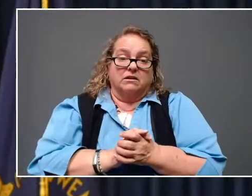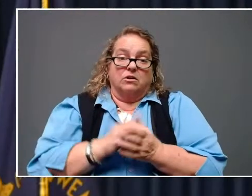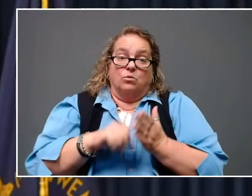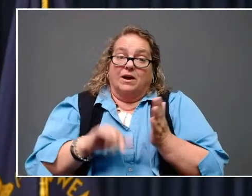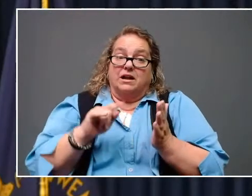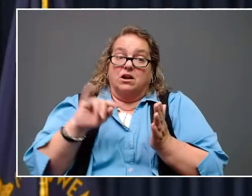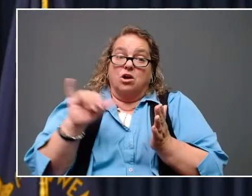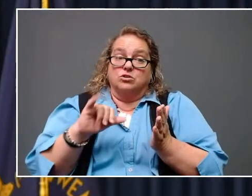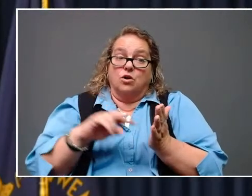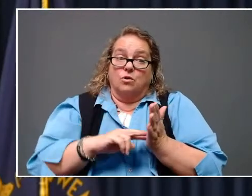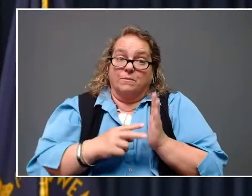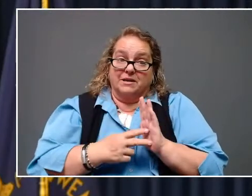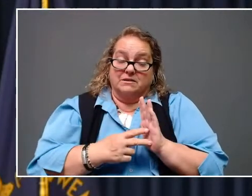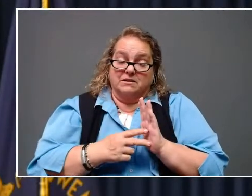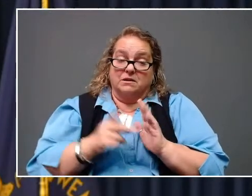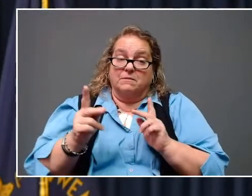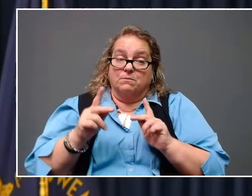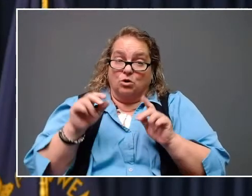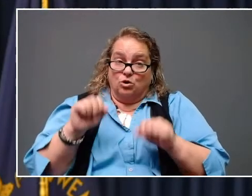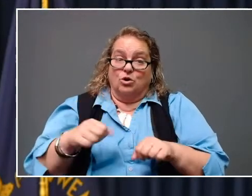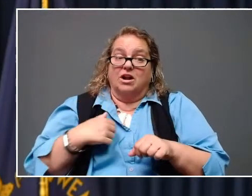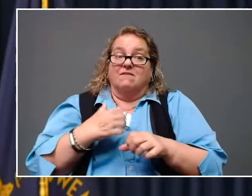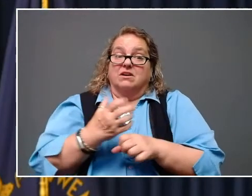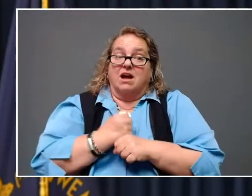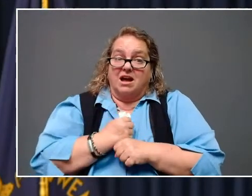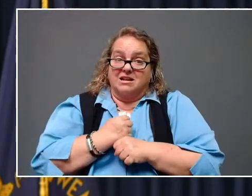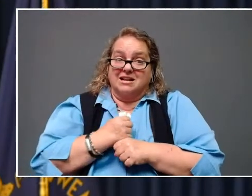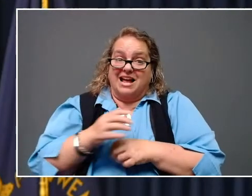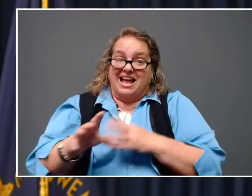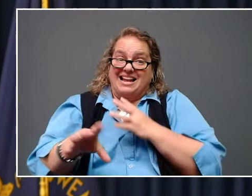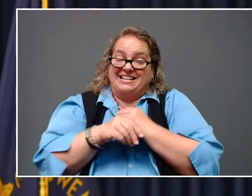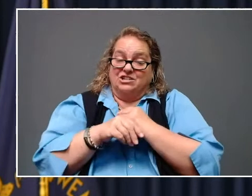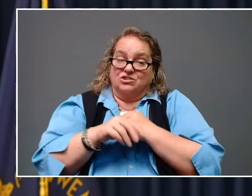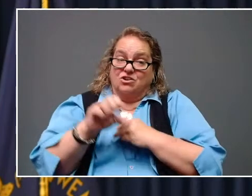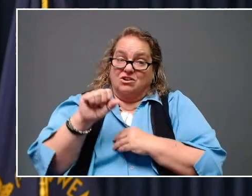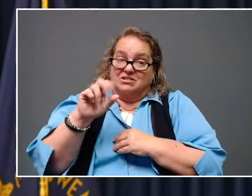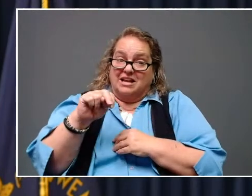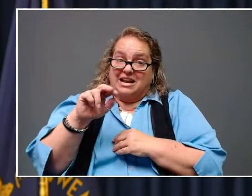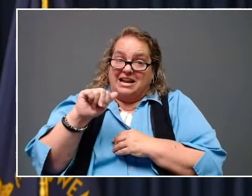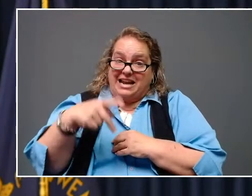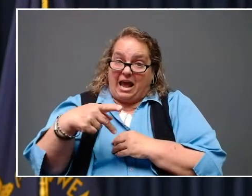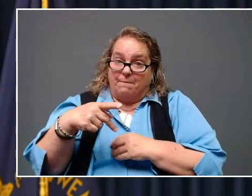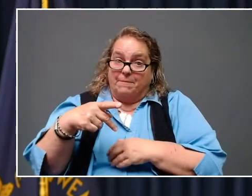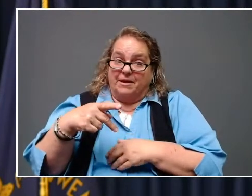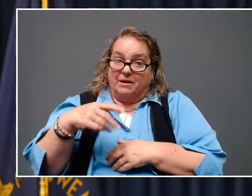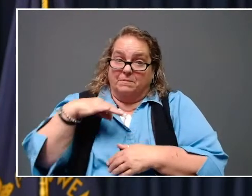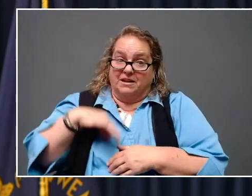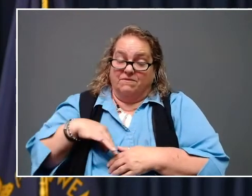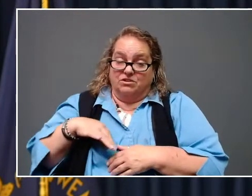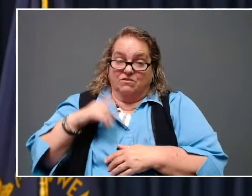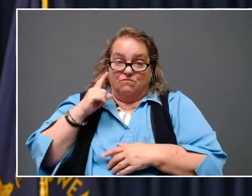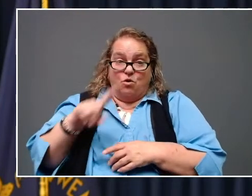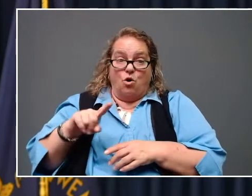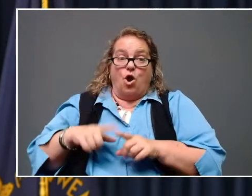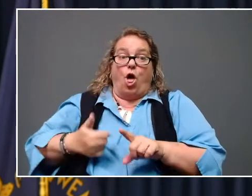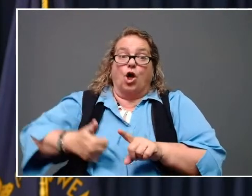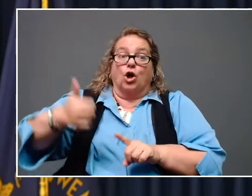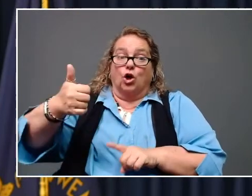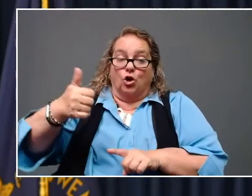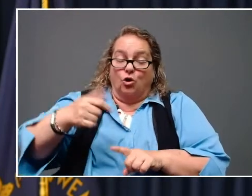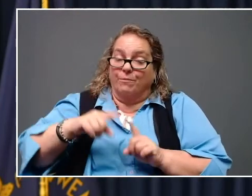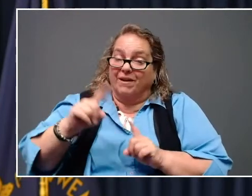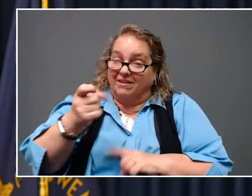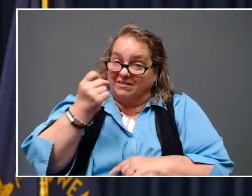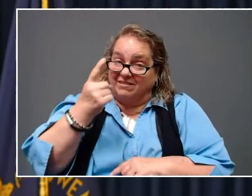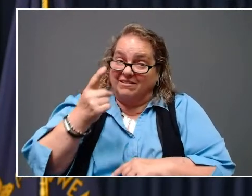have gotten additional SNAP benefits for a lot longer. But because the General Assembly